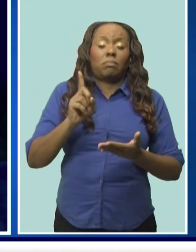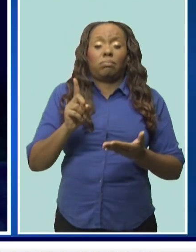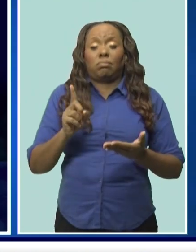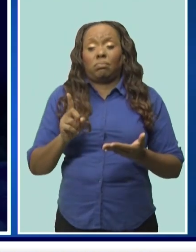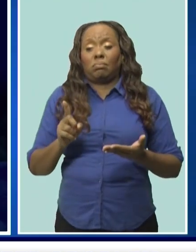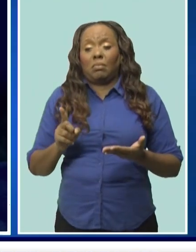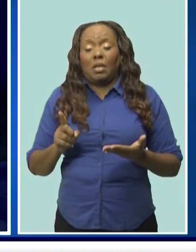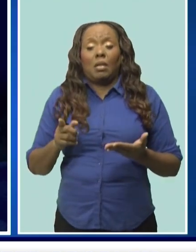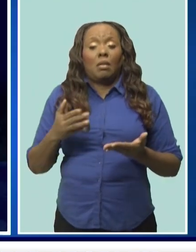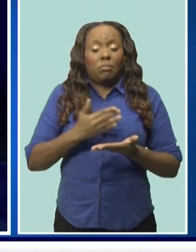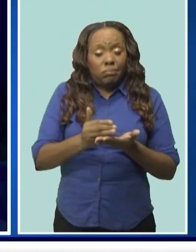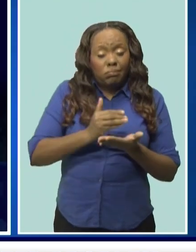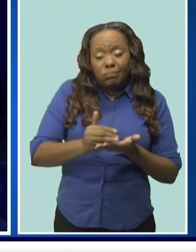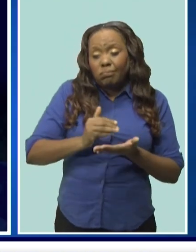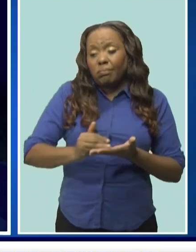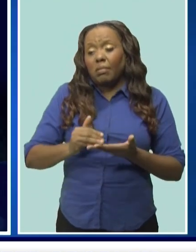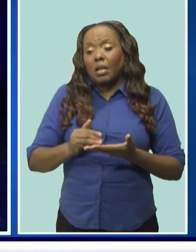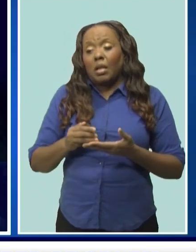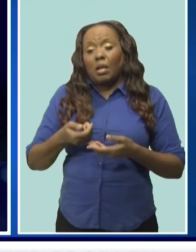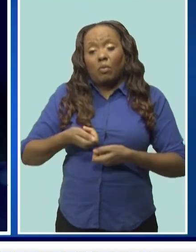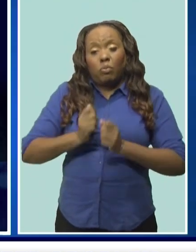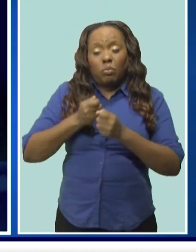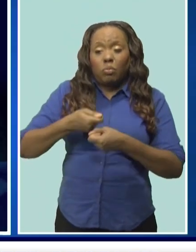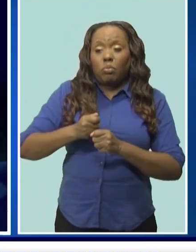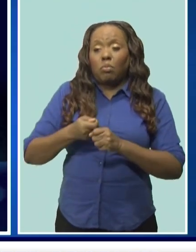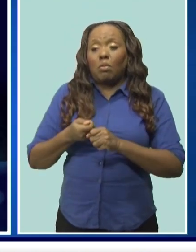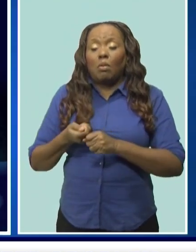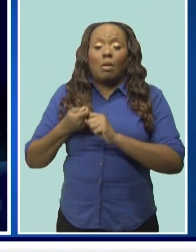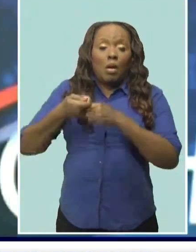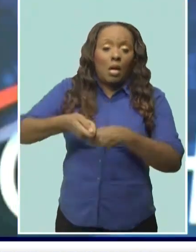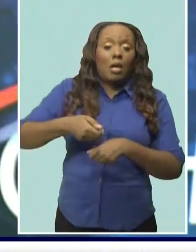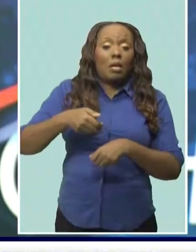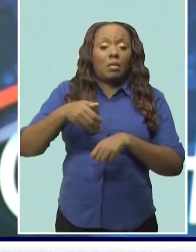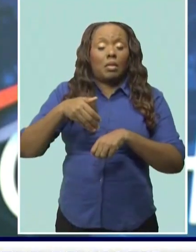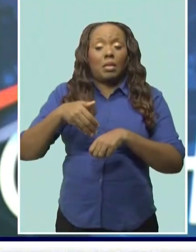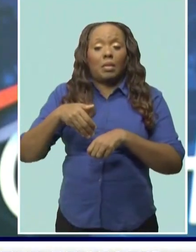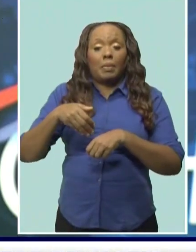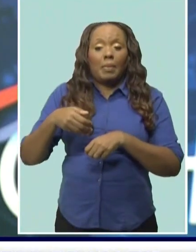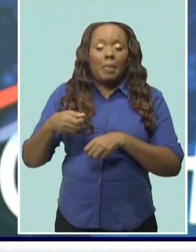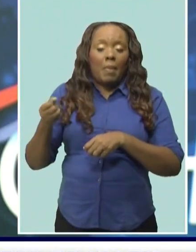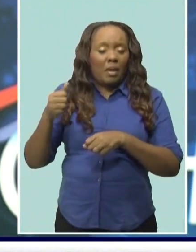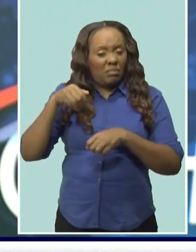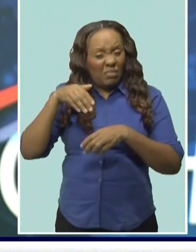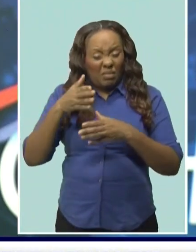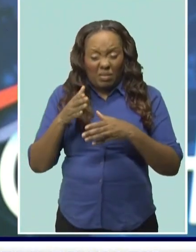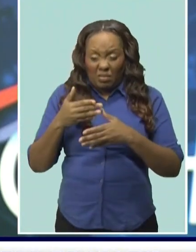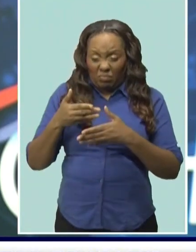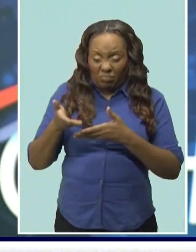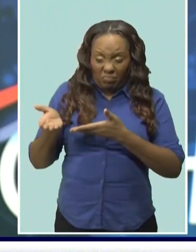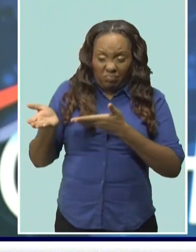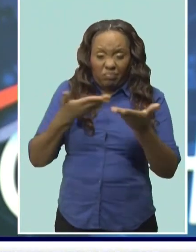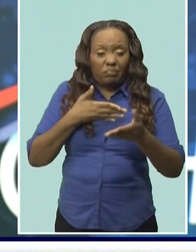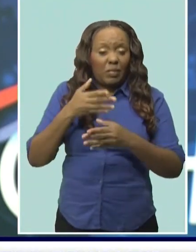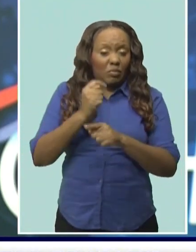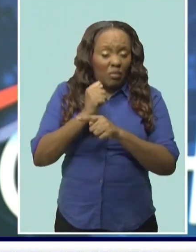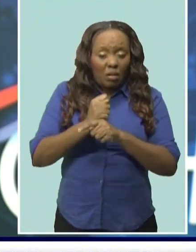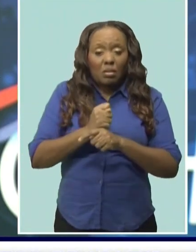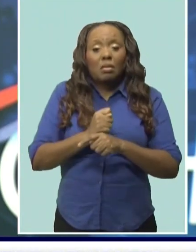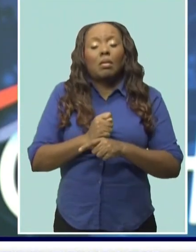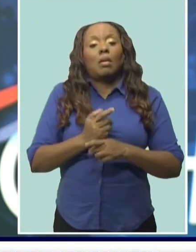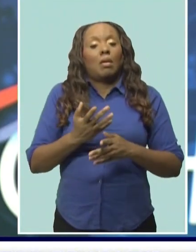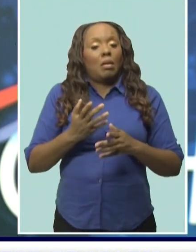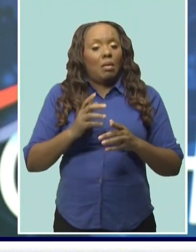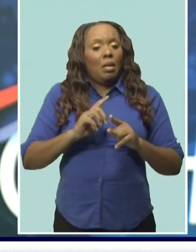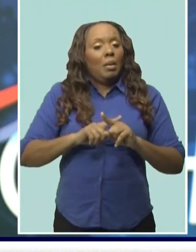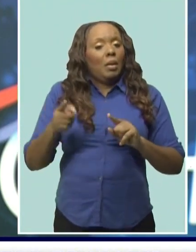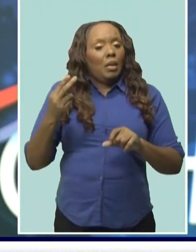by trucks to a safe place for decomposition. Mr. Ford also says the reason for the use of manual